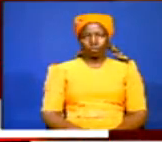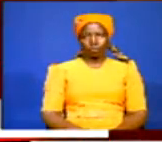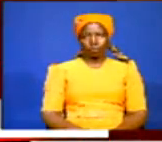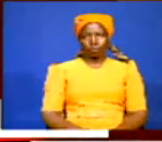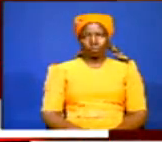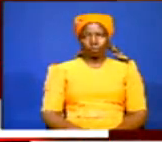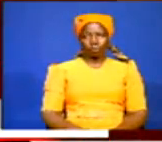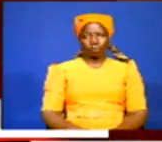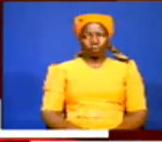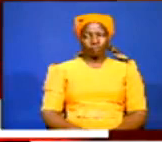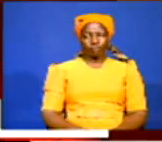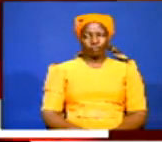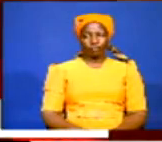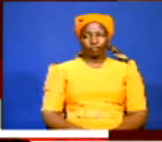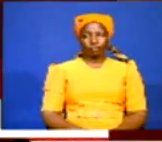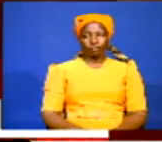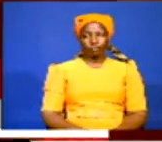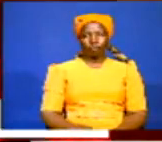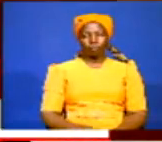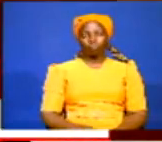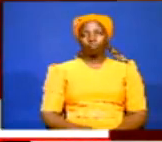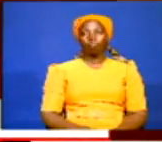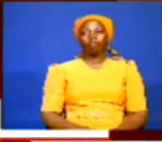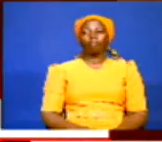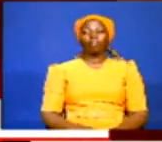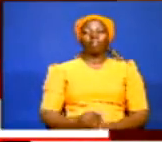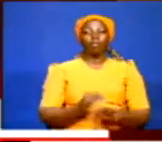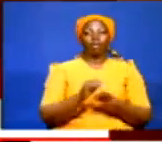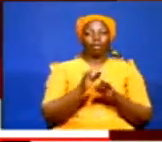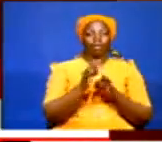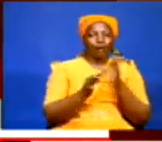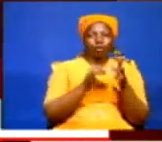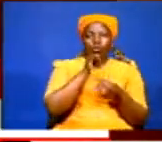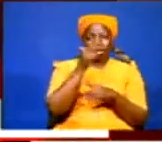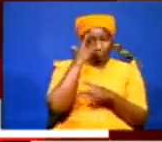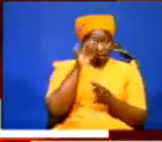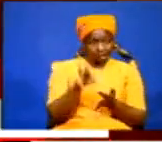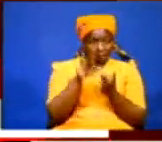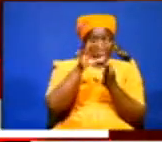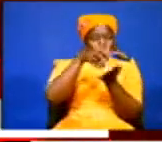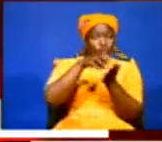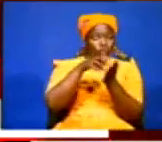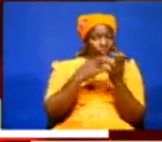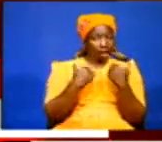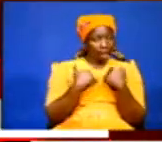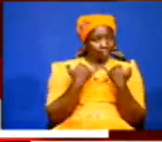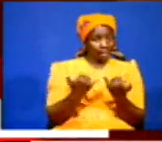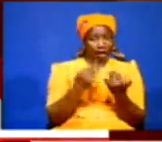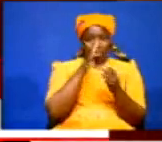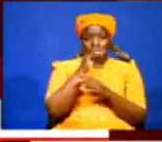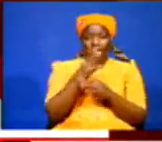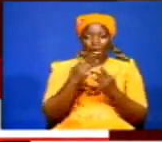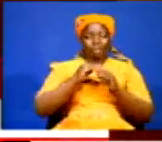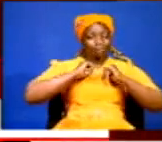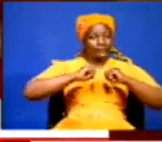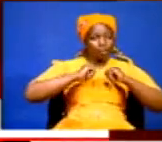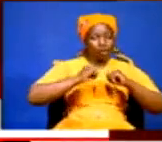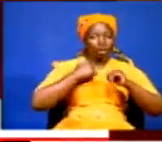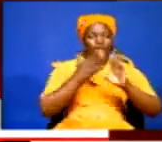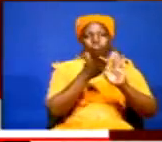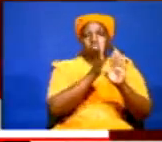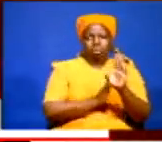If it was not for the unique situation that we find ourselves in, Mr. Speaker, where the chairperson has now left office and two commissioners, and